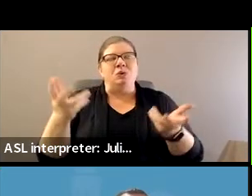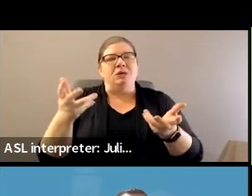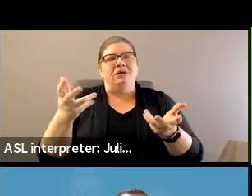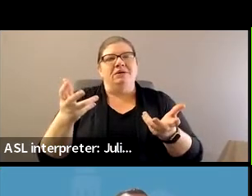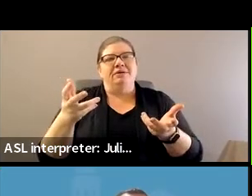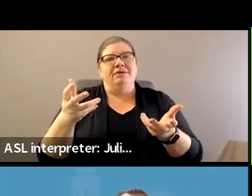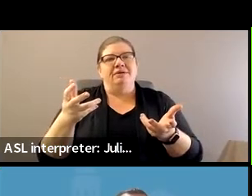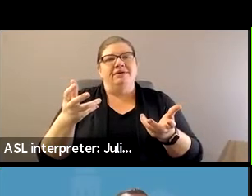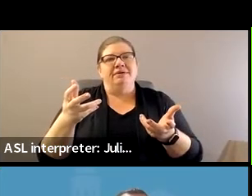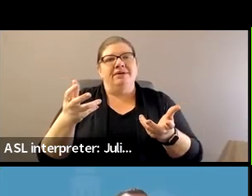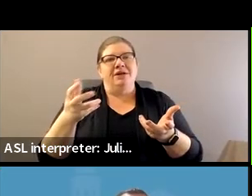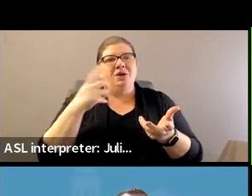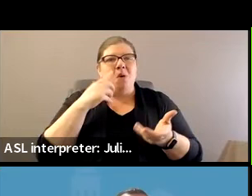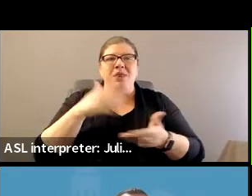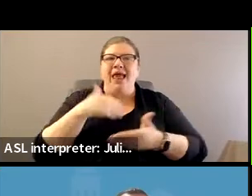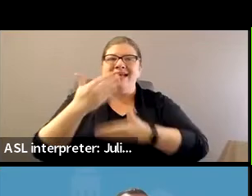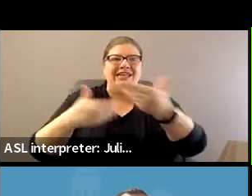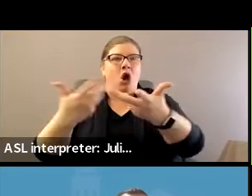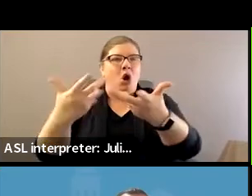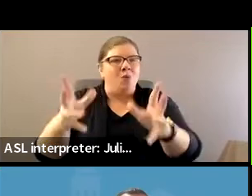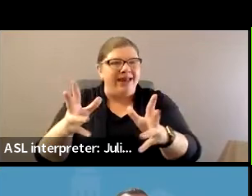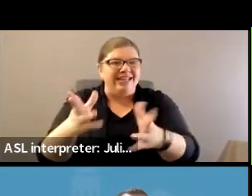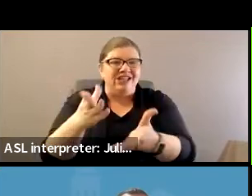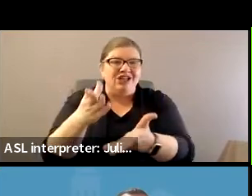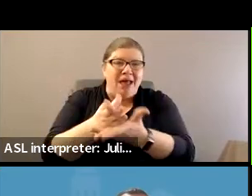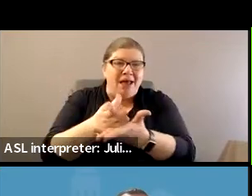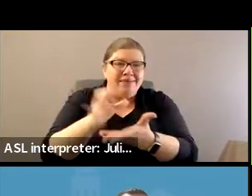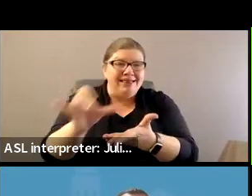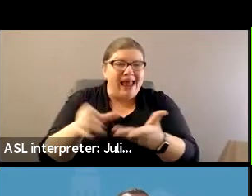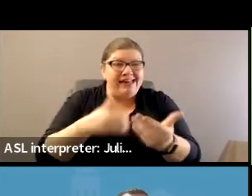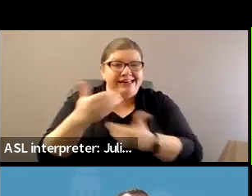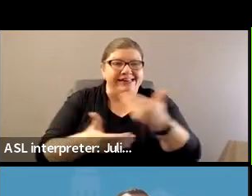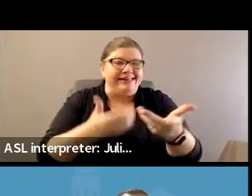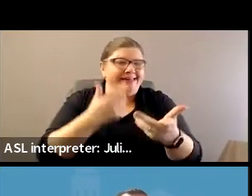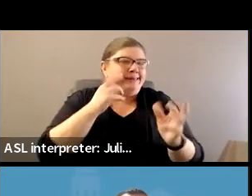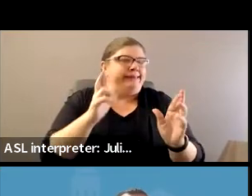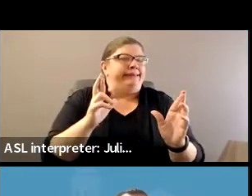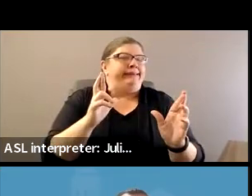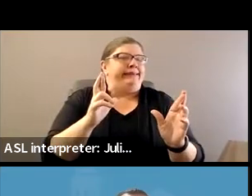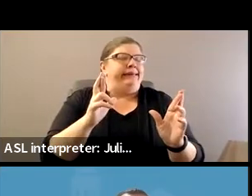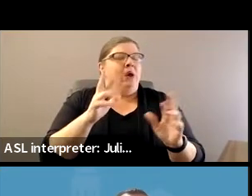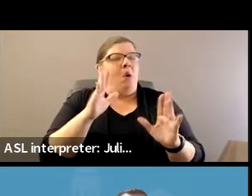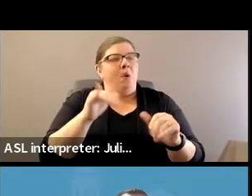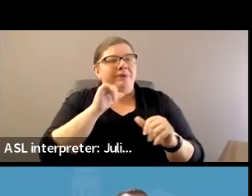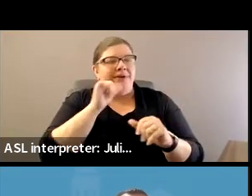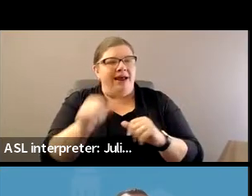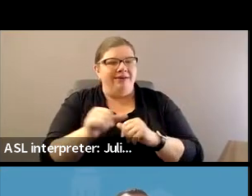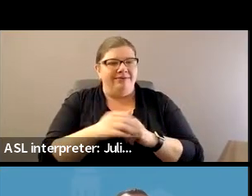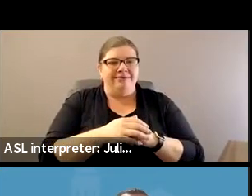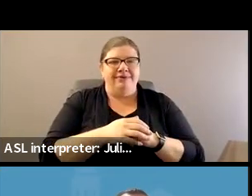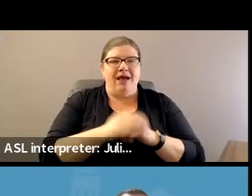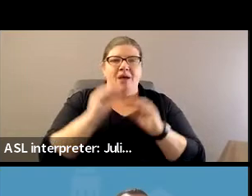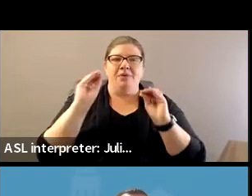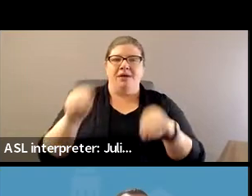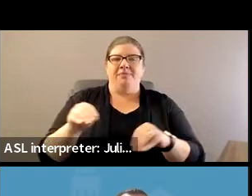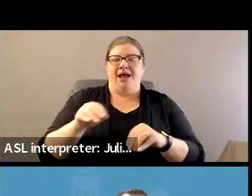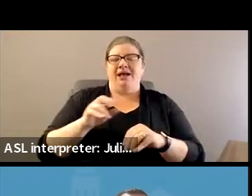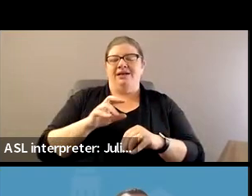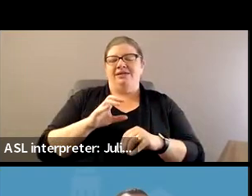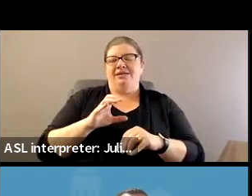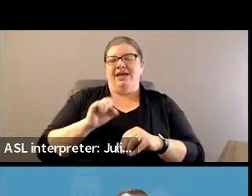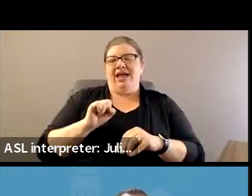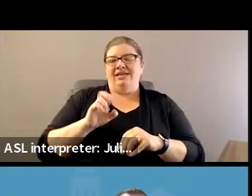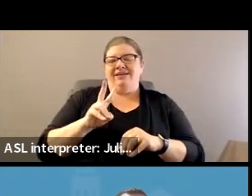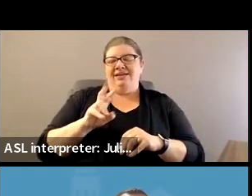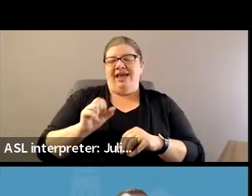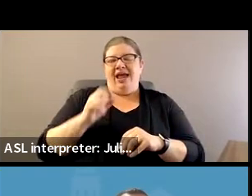train when it's already running down the tracks. So we'll see. I'm keeping my fingers crossed. I was going to put my CSBA regional rep